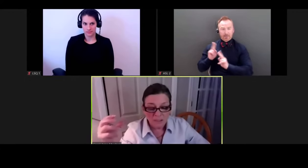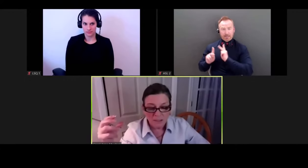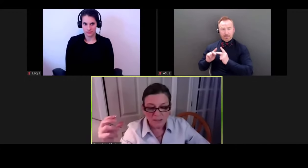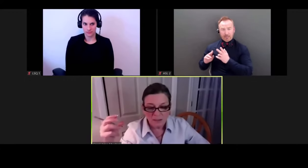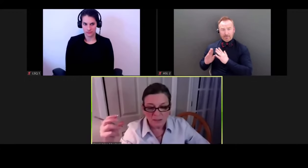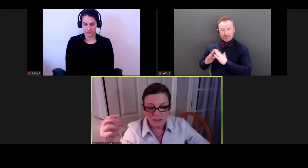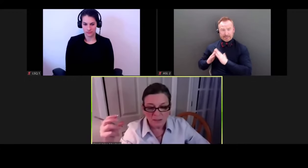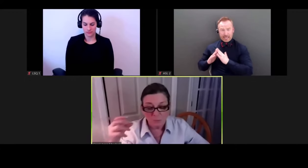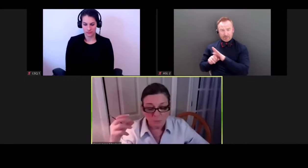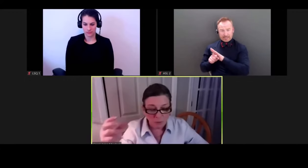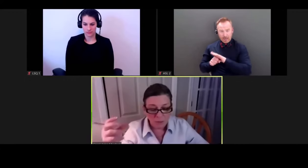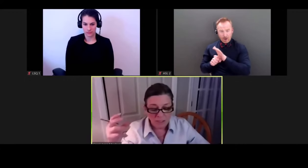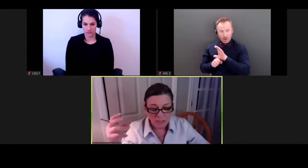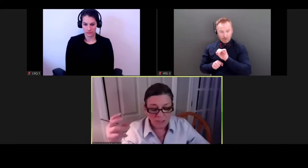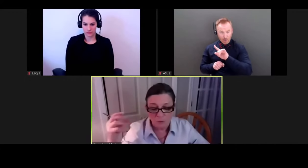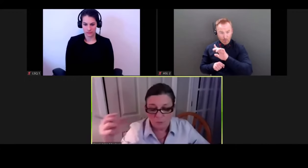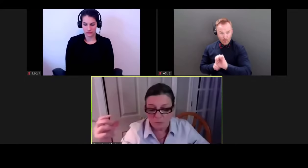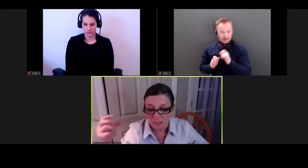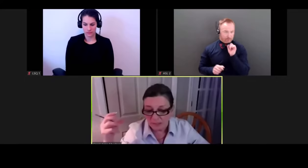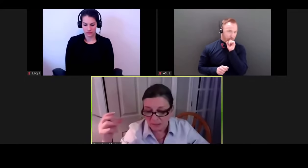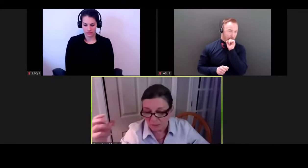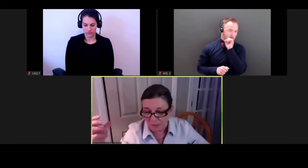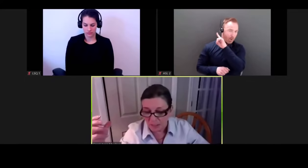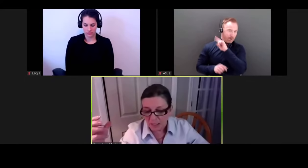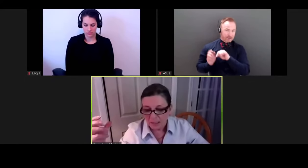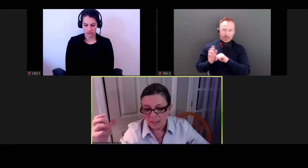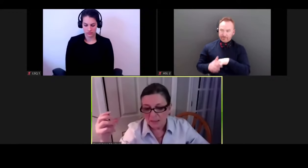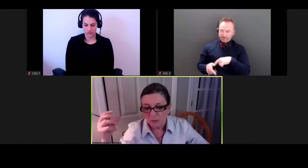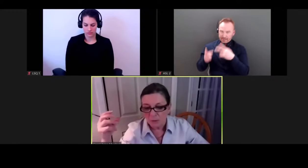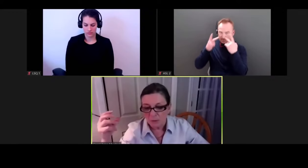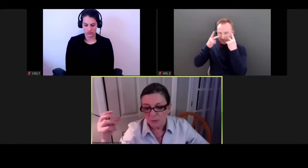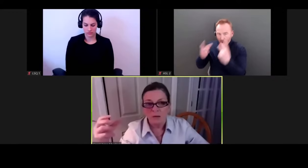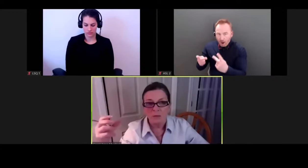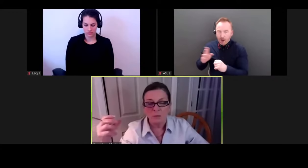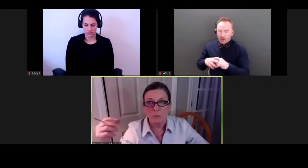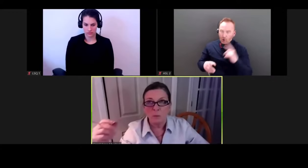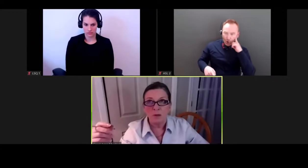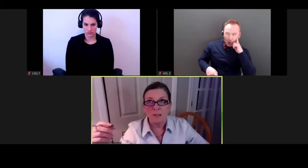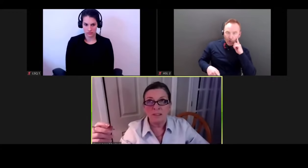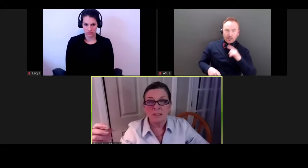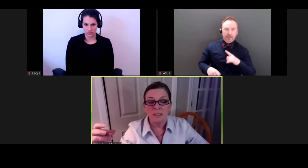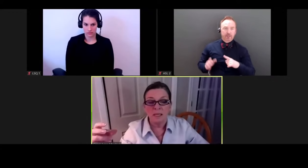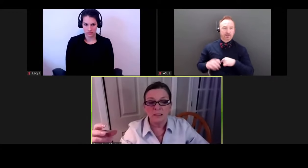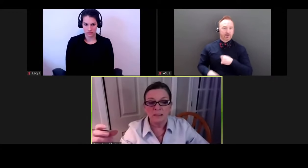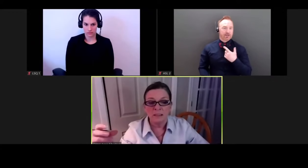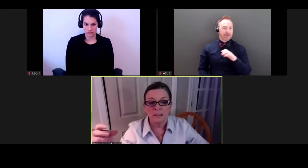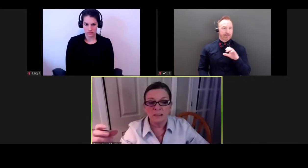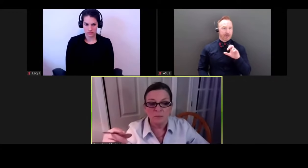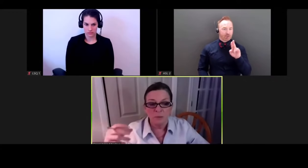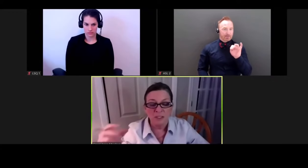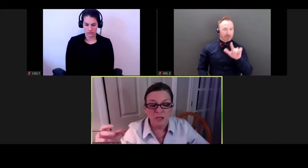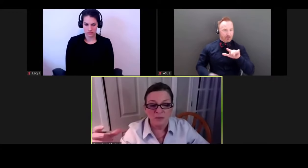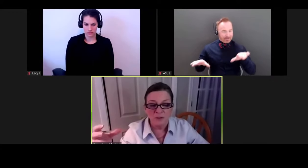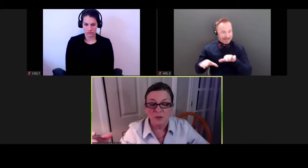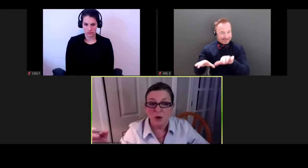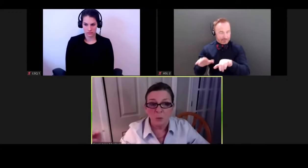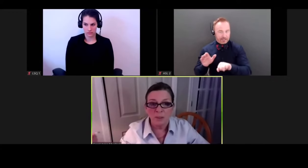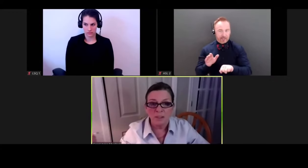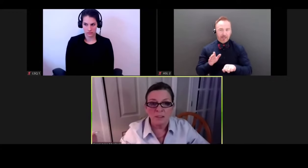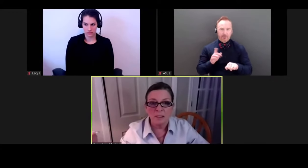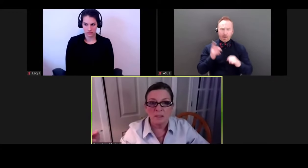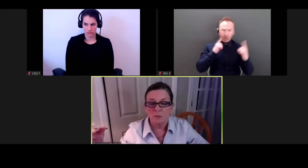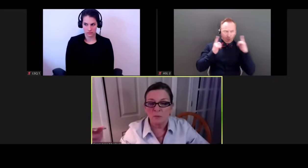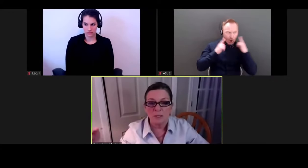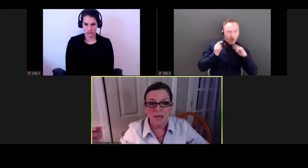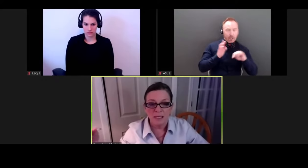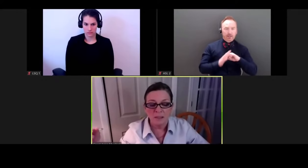report incidents to the police or incidents of criminal activity. Yet we are hearing reports that police officers are